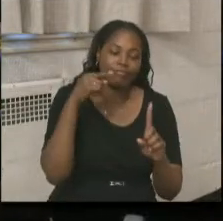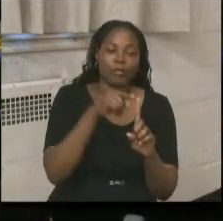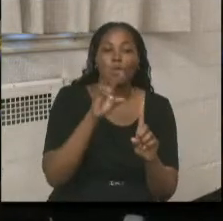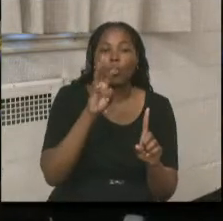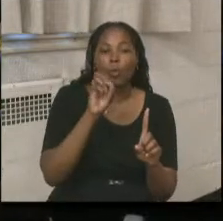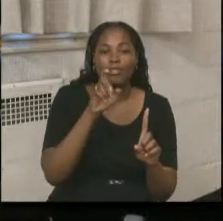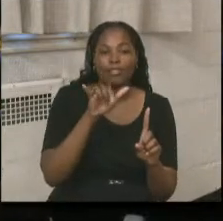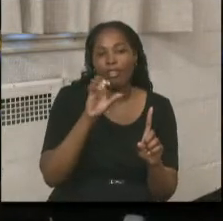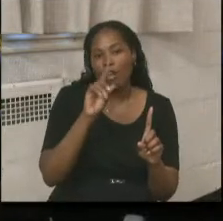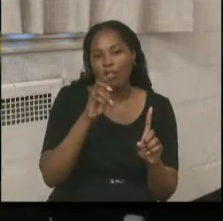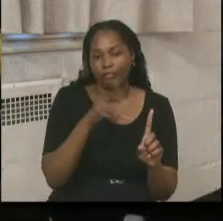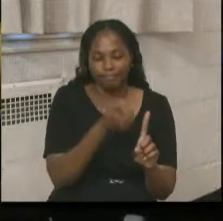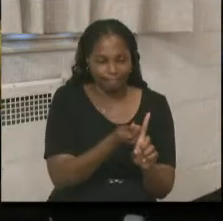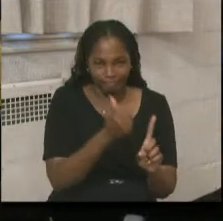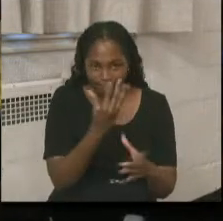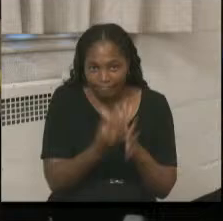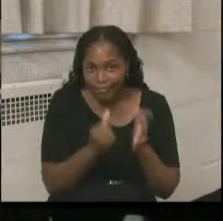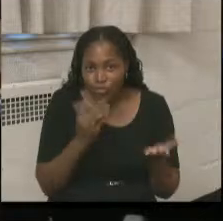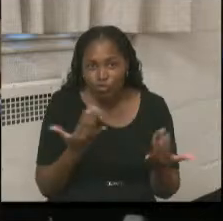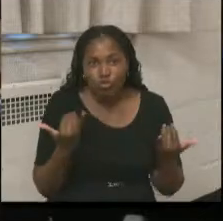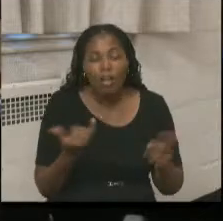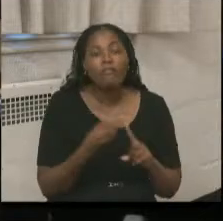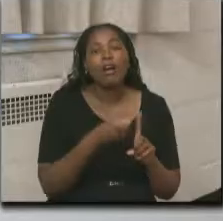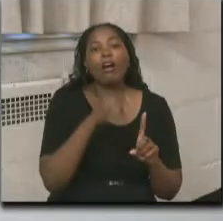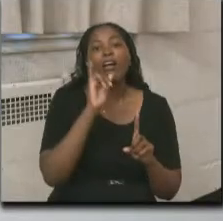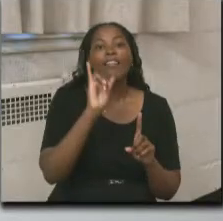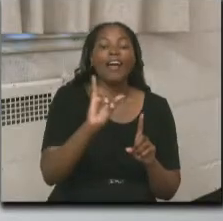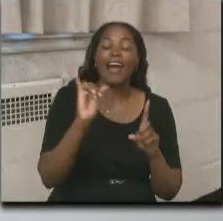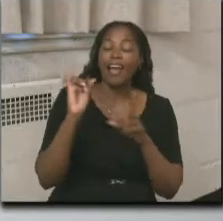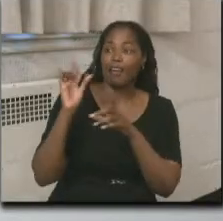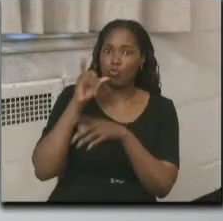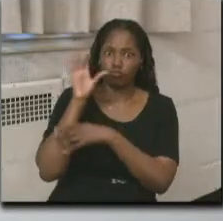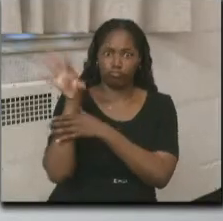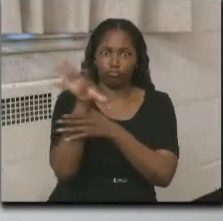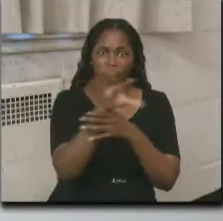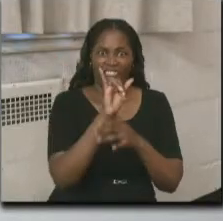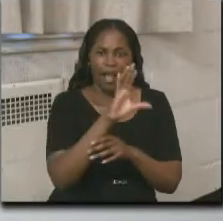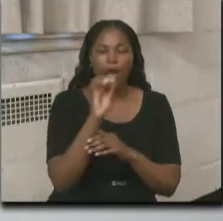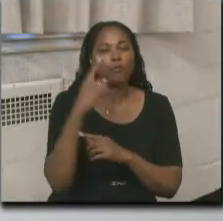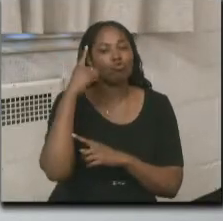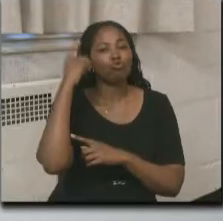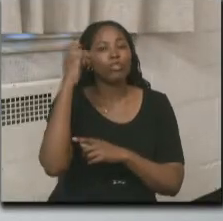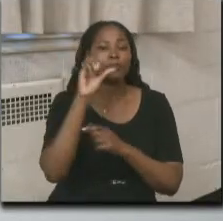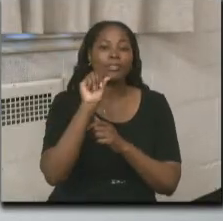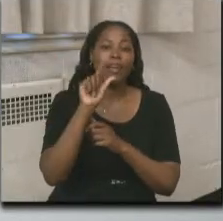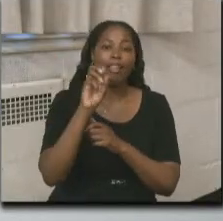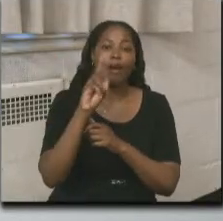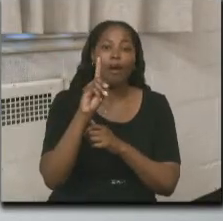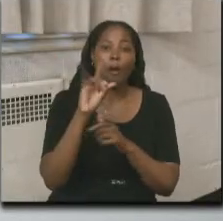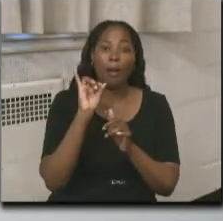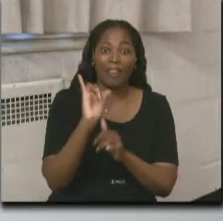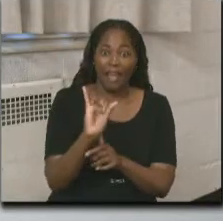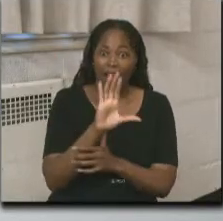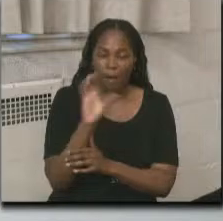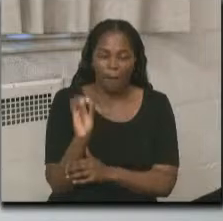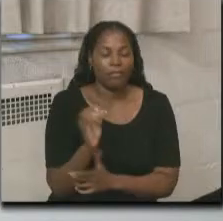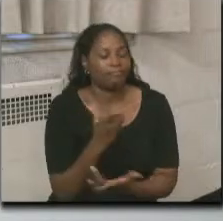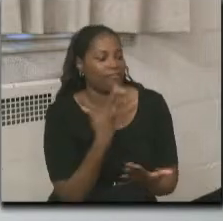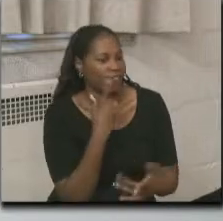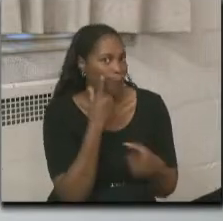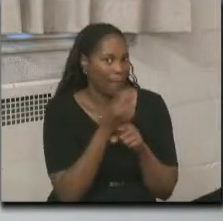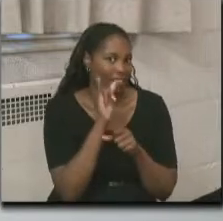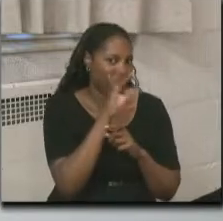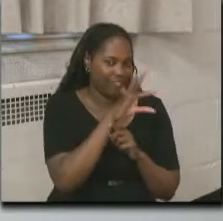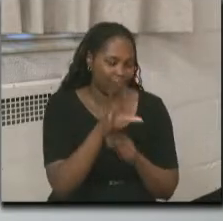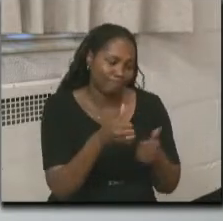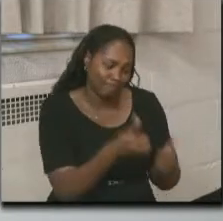here tonight, but of Dreams Alive Production, who turned that around so quickly. I'm just so thankful for that.